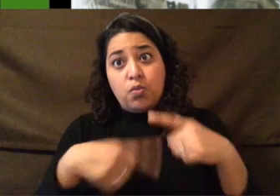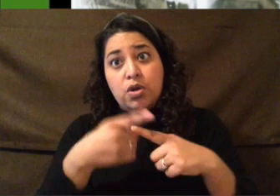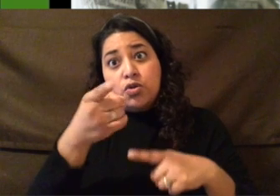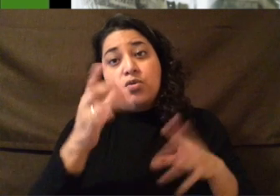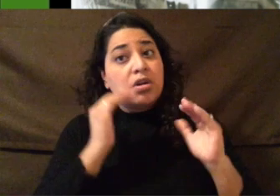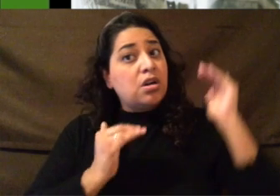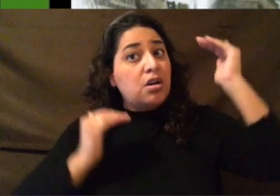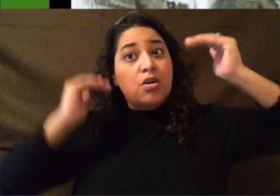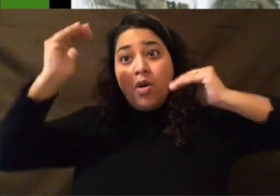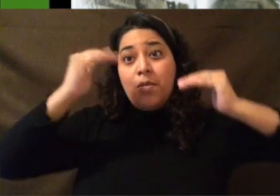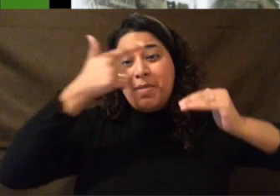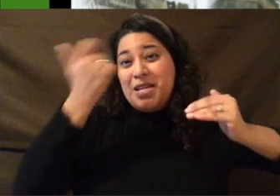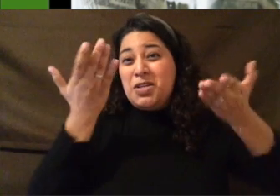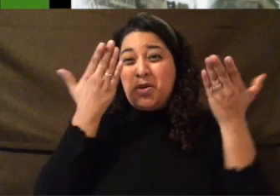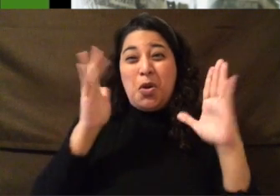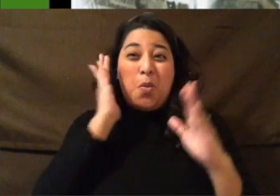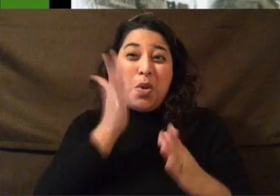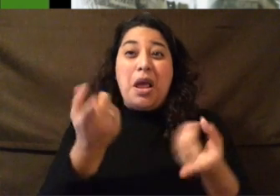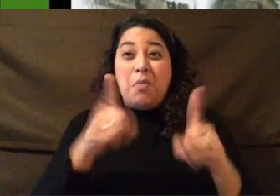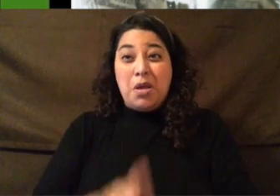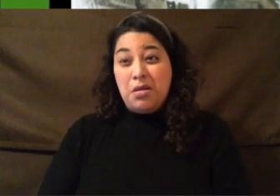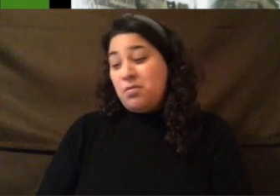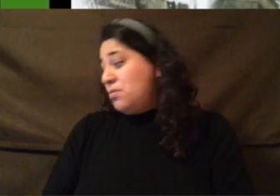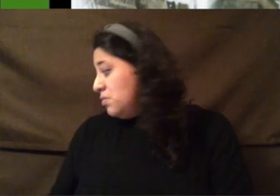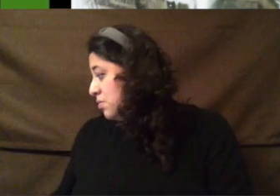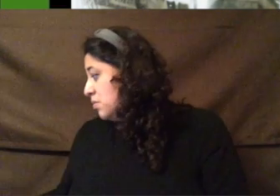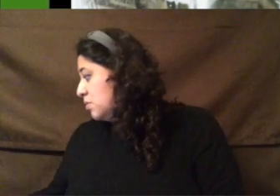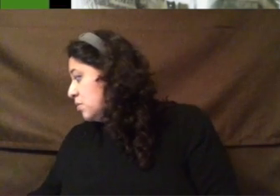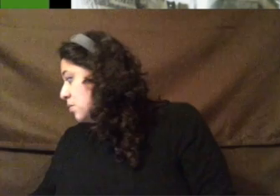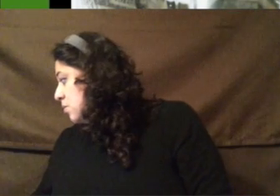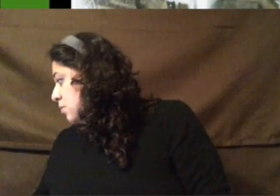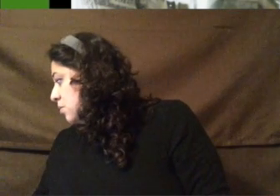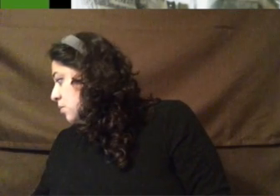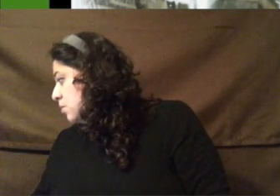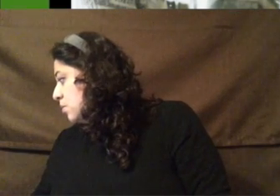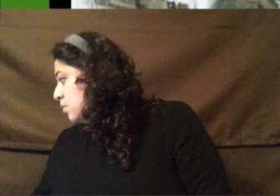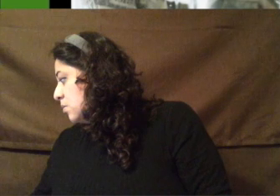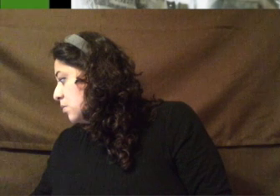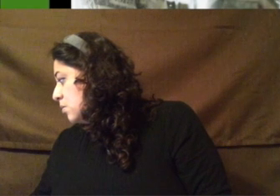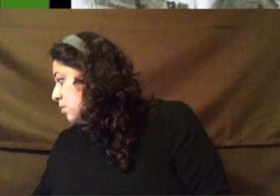important, especially when you're an adult, because you never know what can happen.